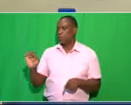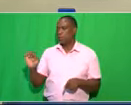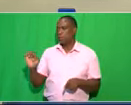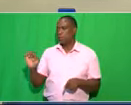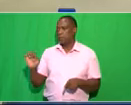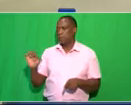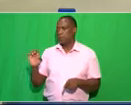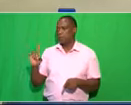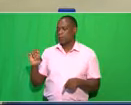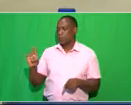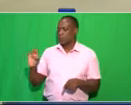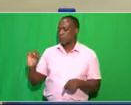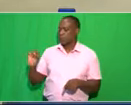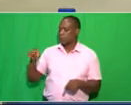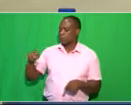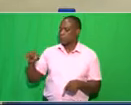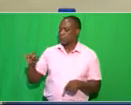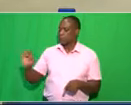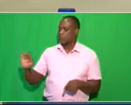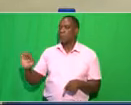Dr. Spence, who would have been with us